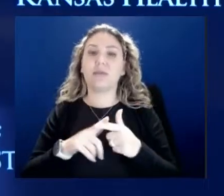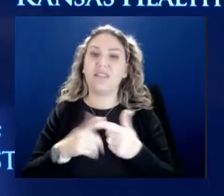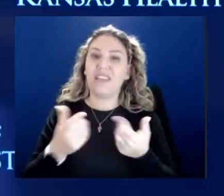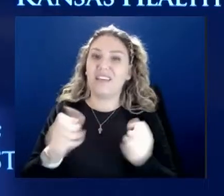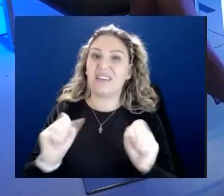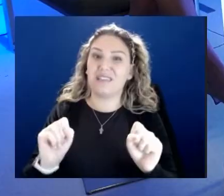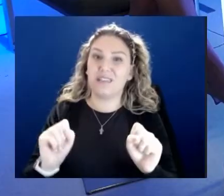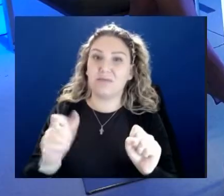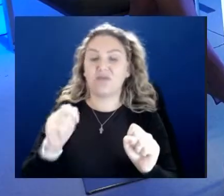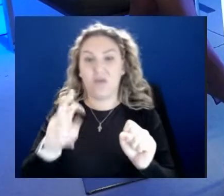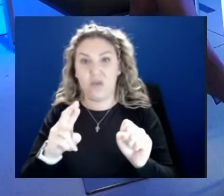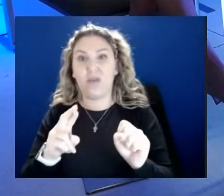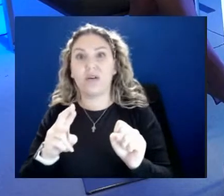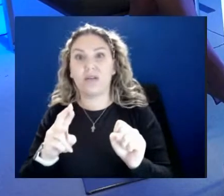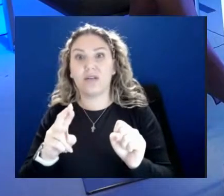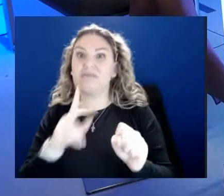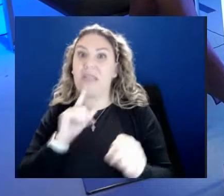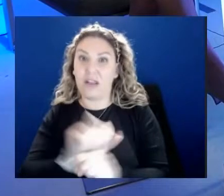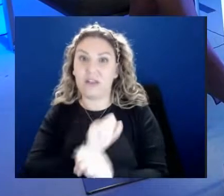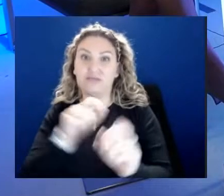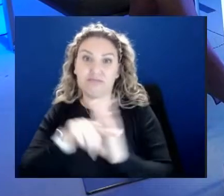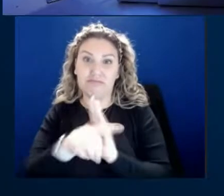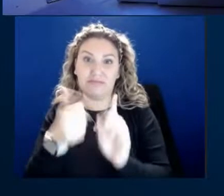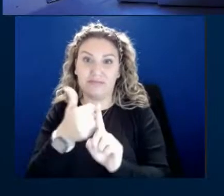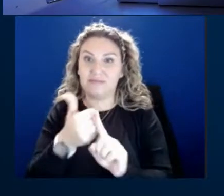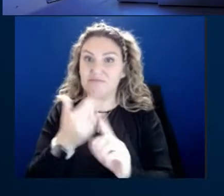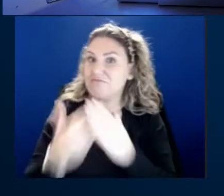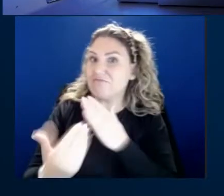suicide. Damon, good morning. How are you?